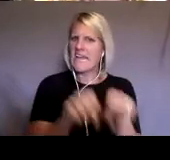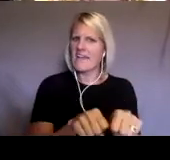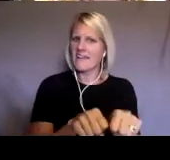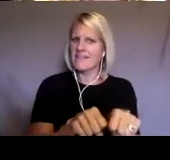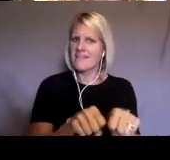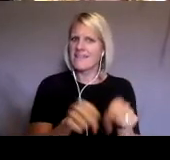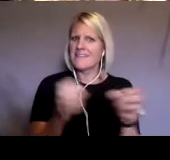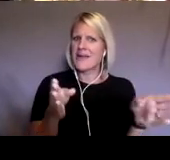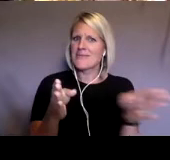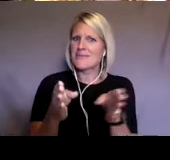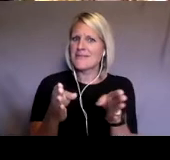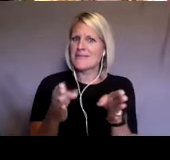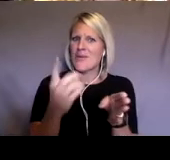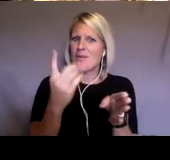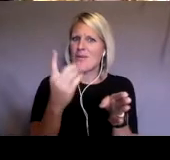away.